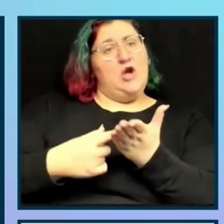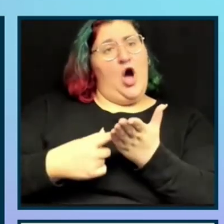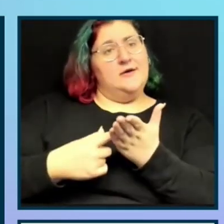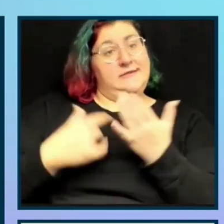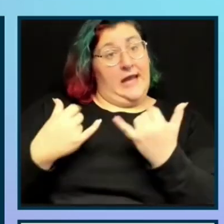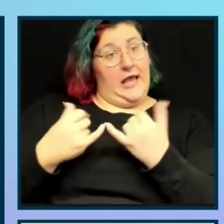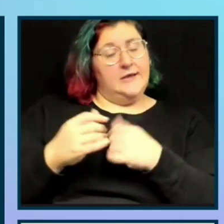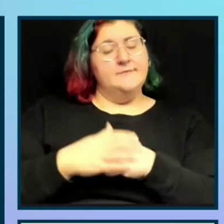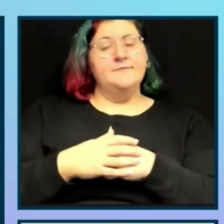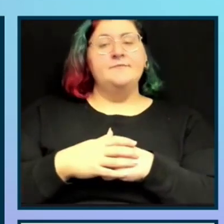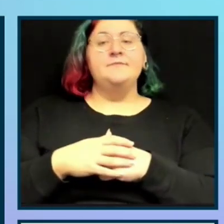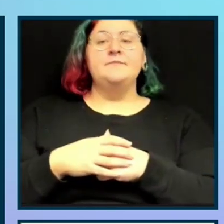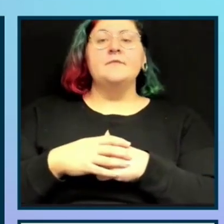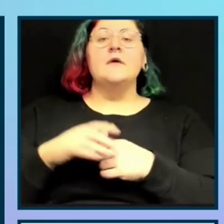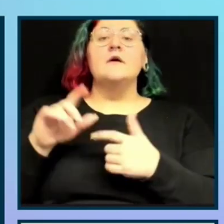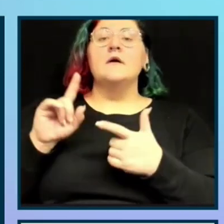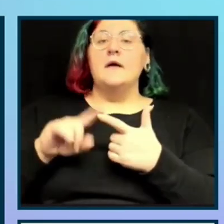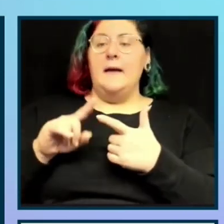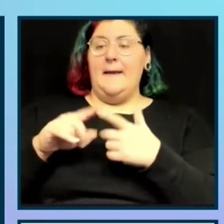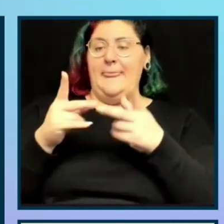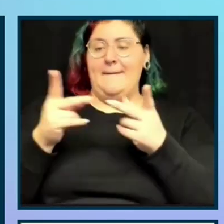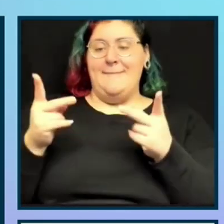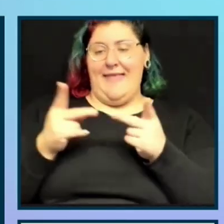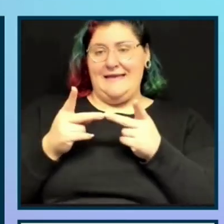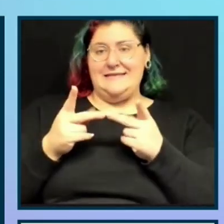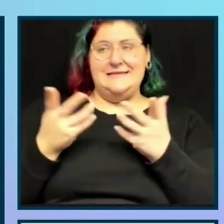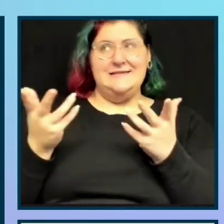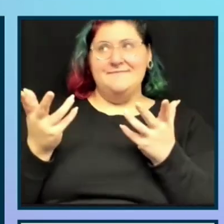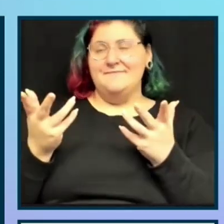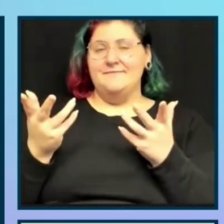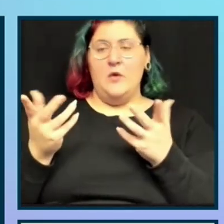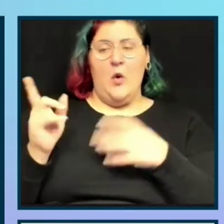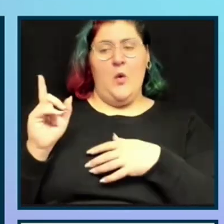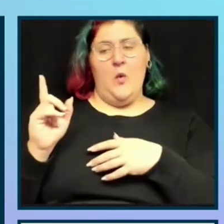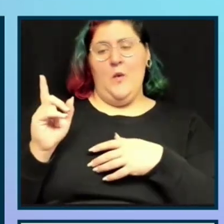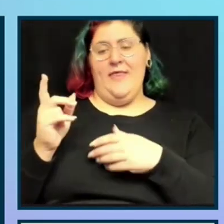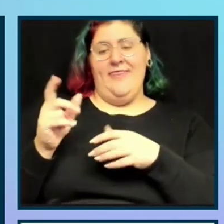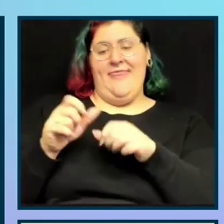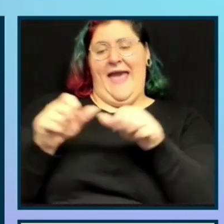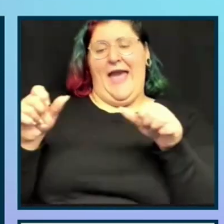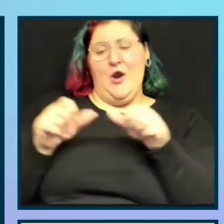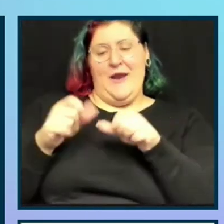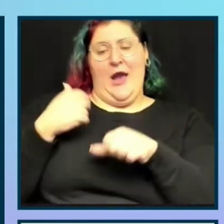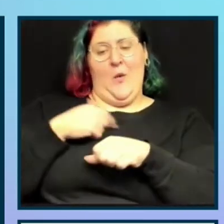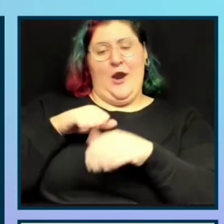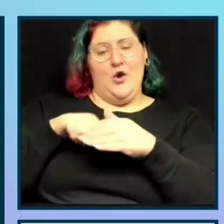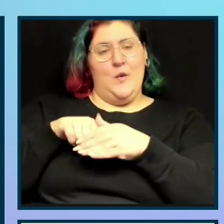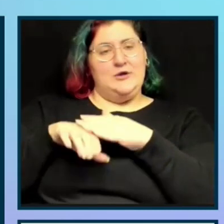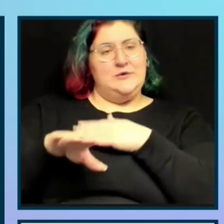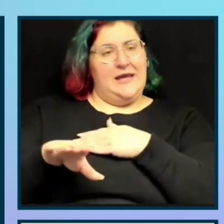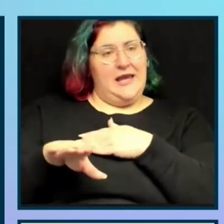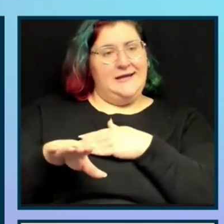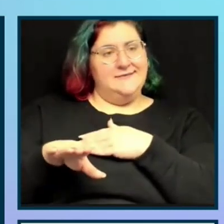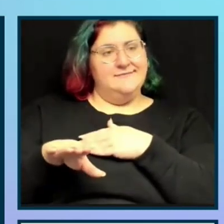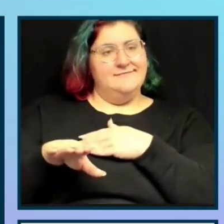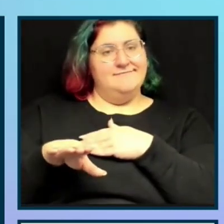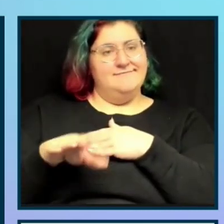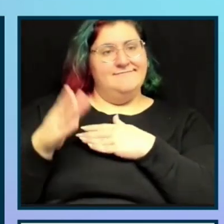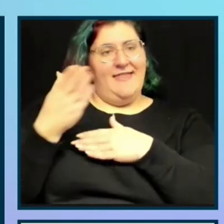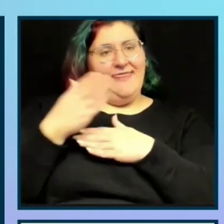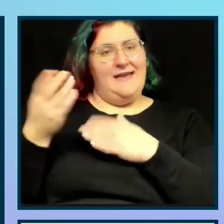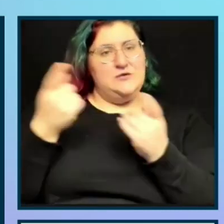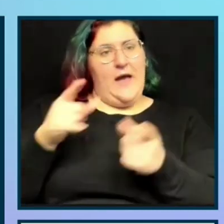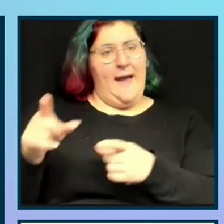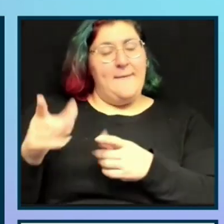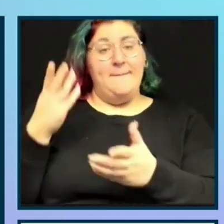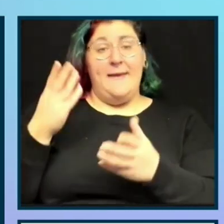in relation to the area of entry where things are going to take place, like signage, or even human or